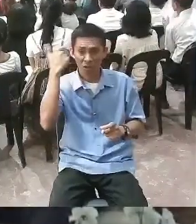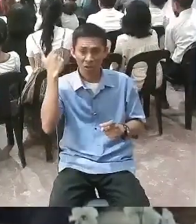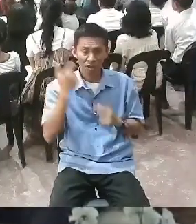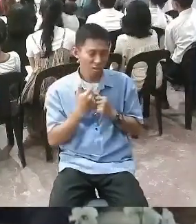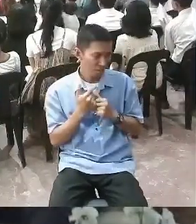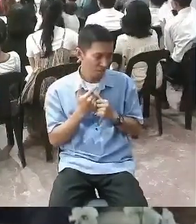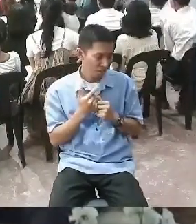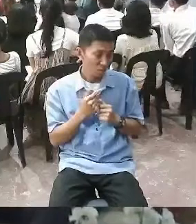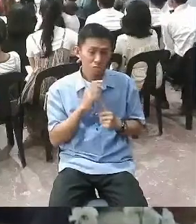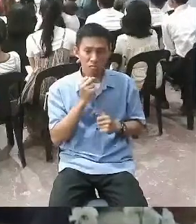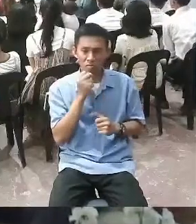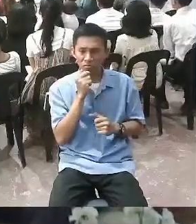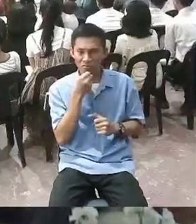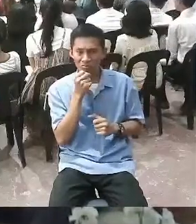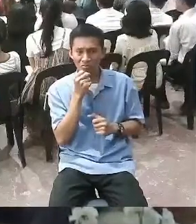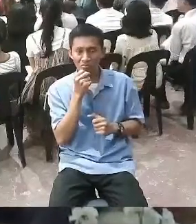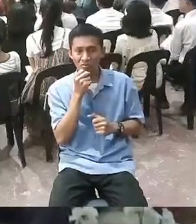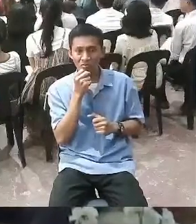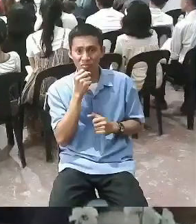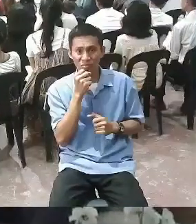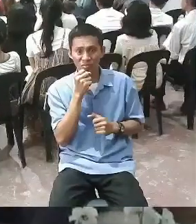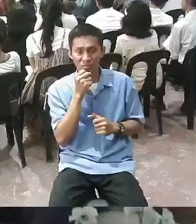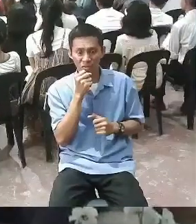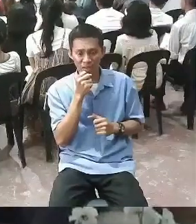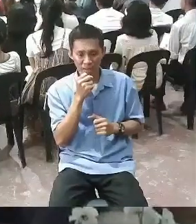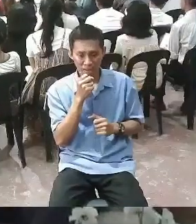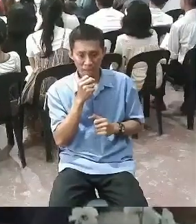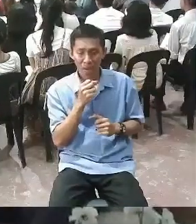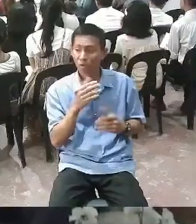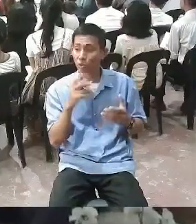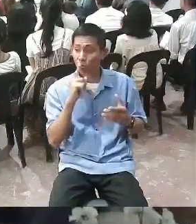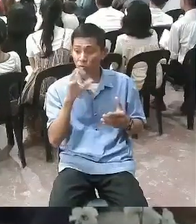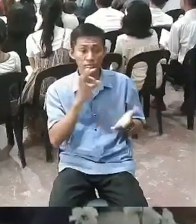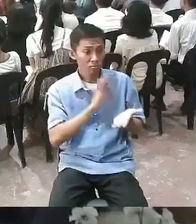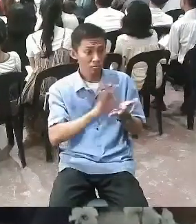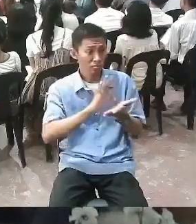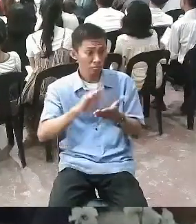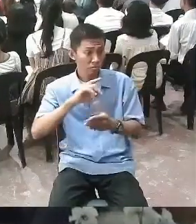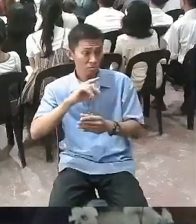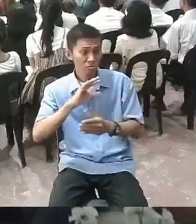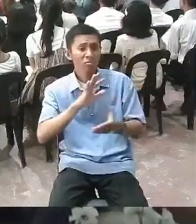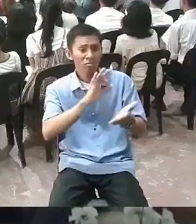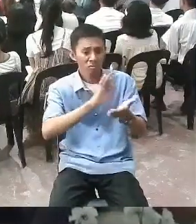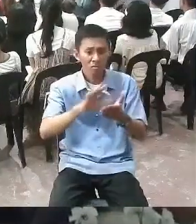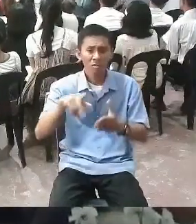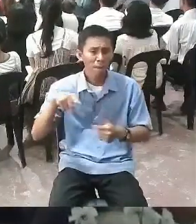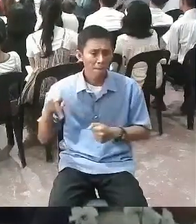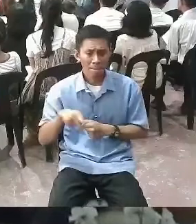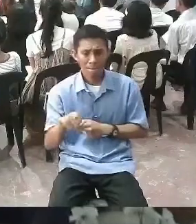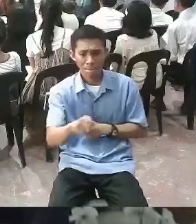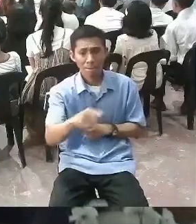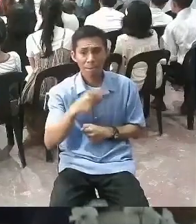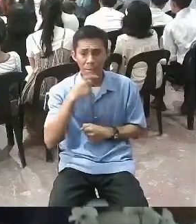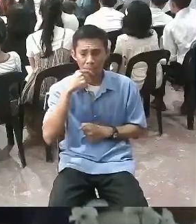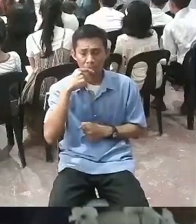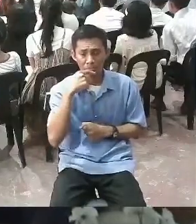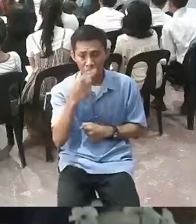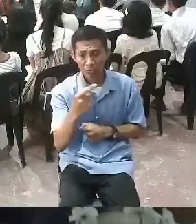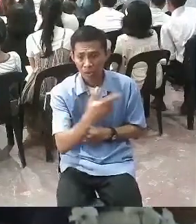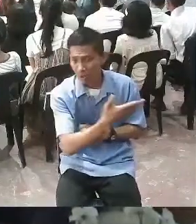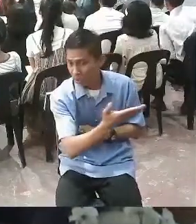it's serious. But that's what forgiveness is about. Paul said,